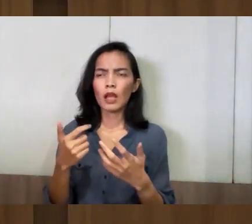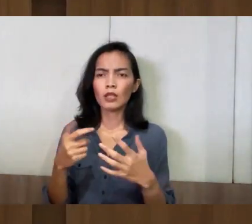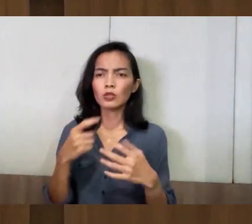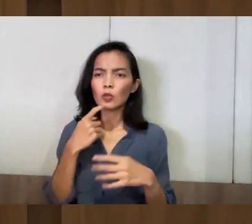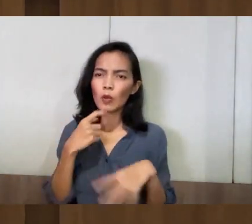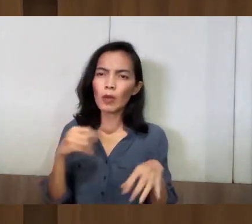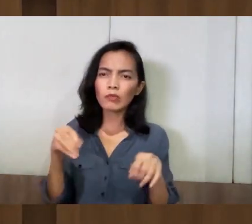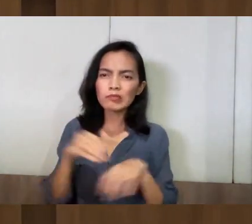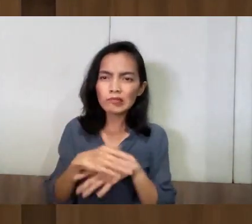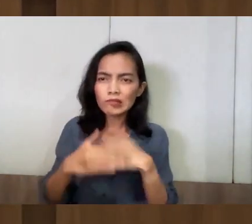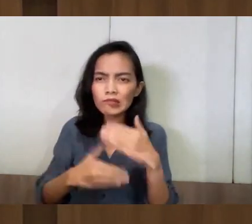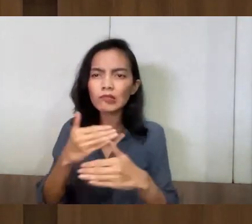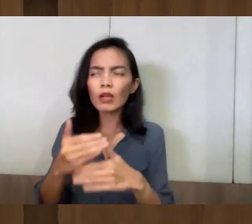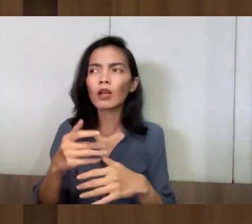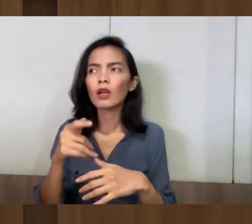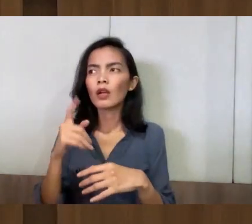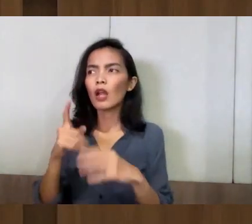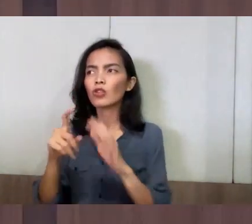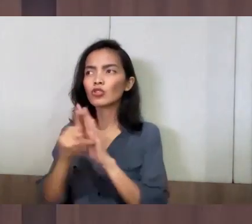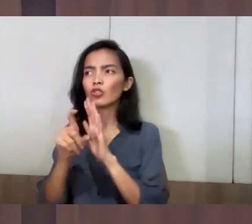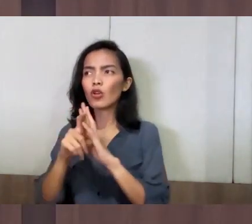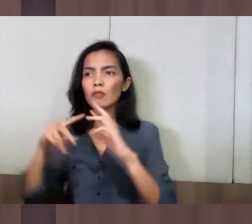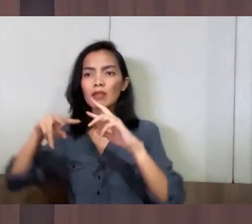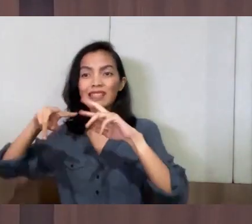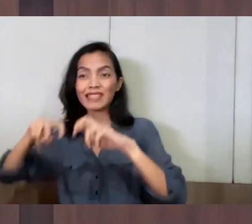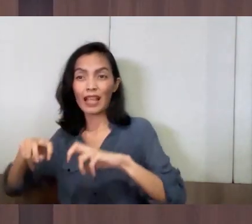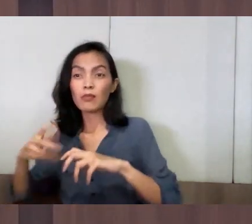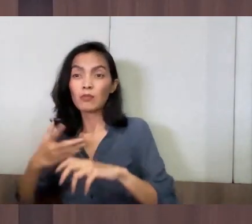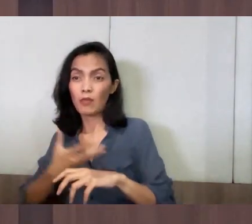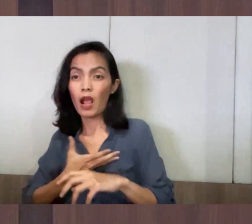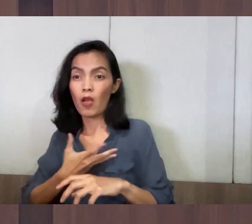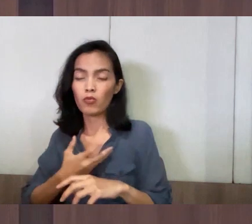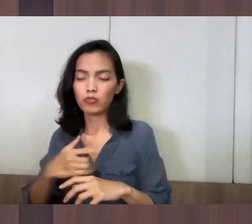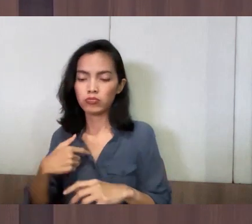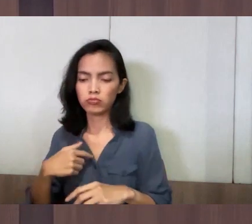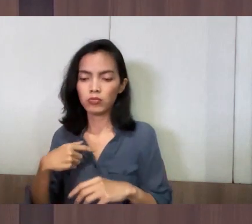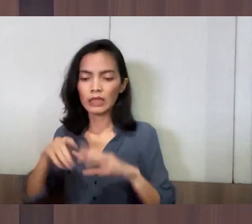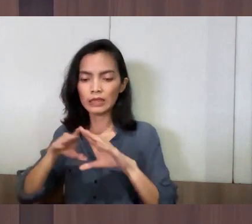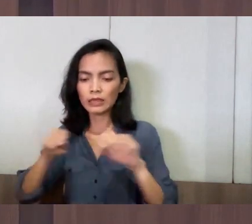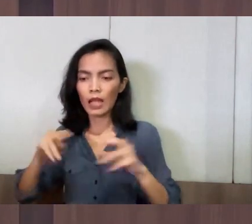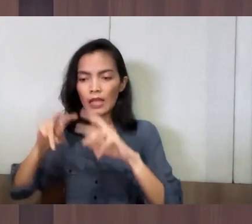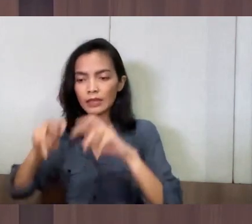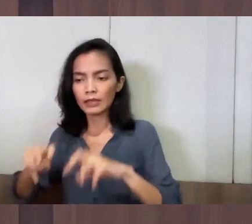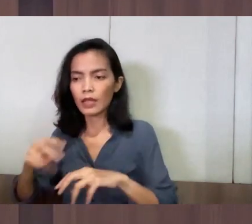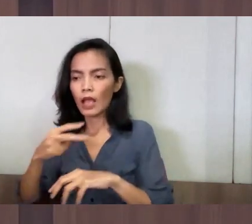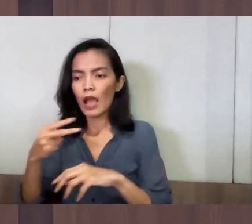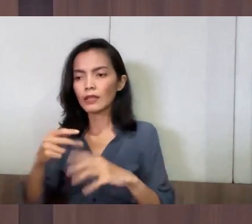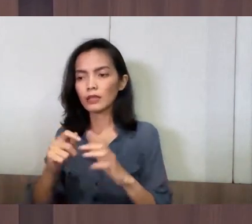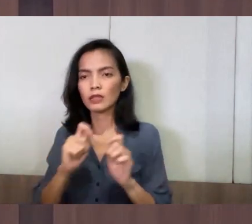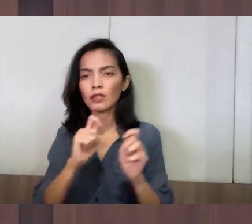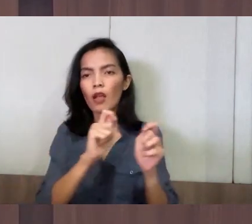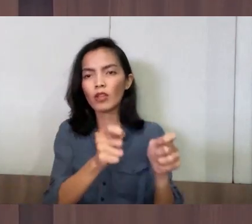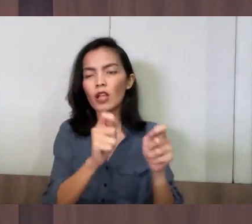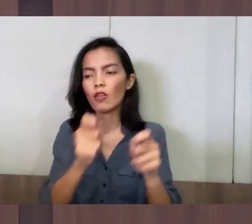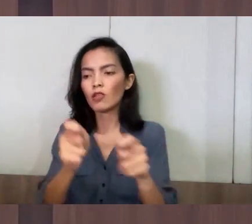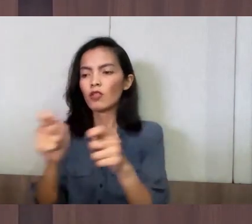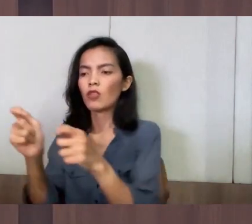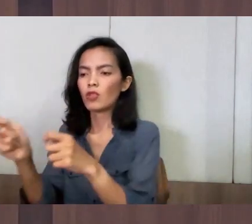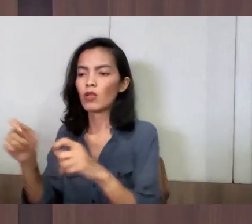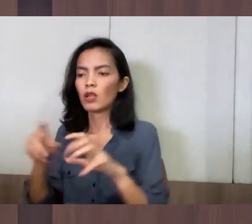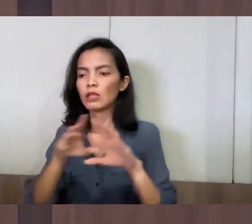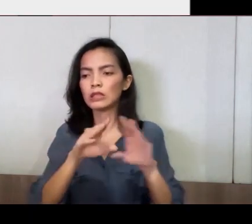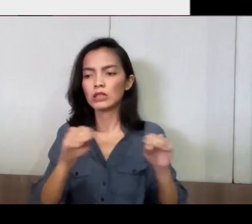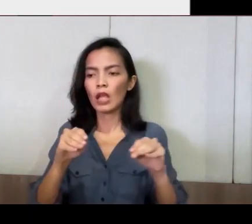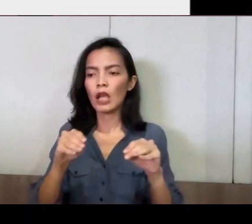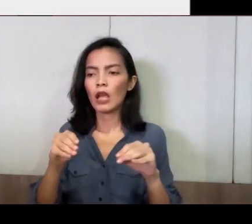decision. Now, as we have decided that Angela here is gonna try her luck of being a researcher, I think I can plan